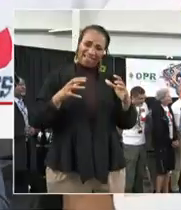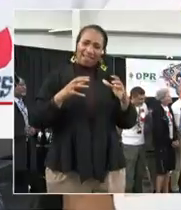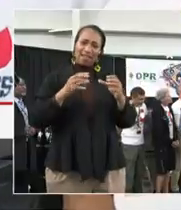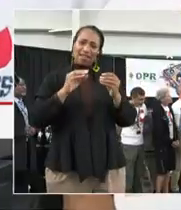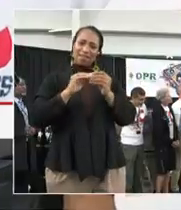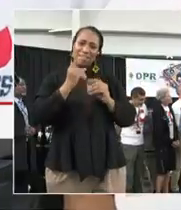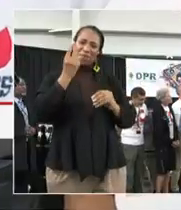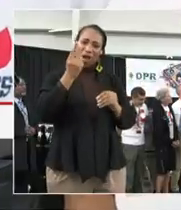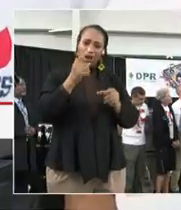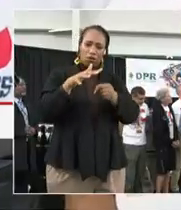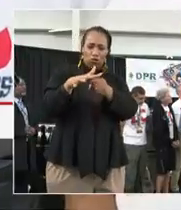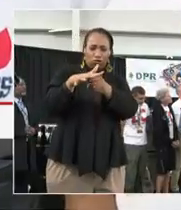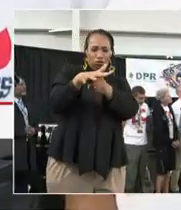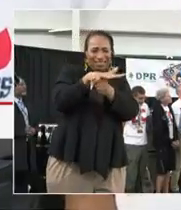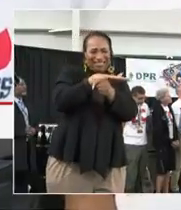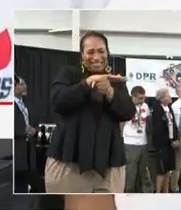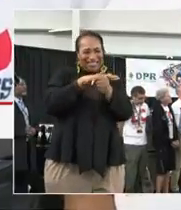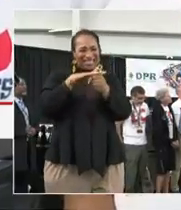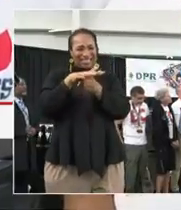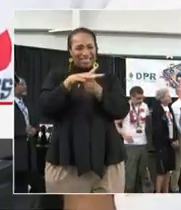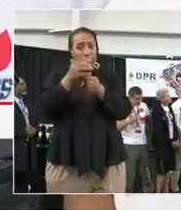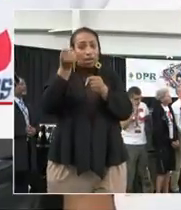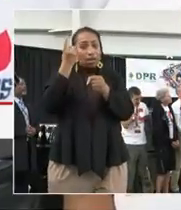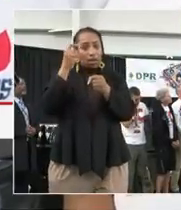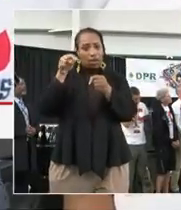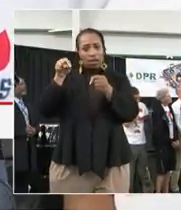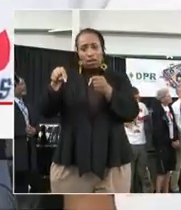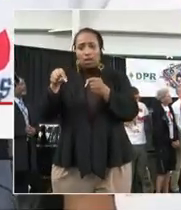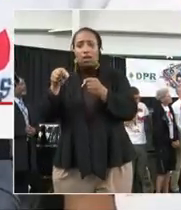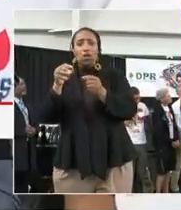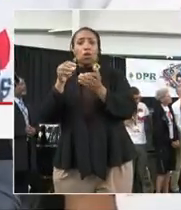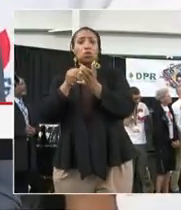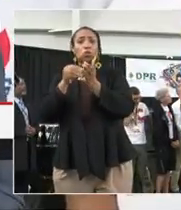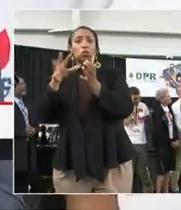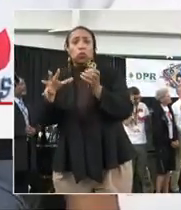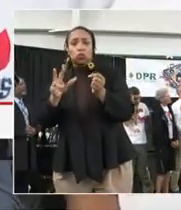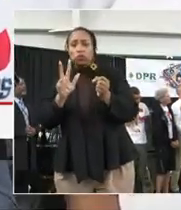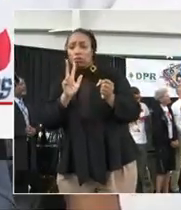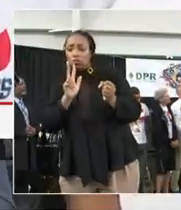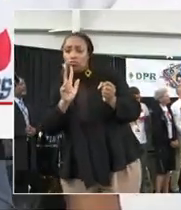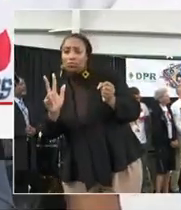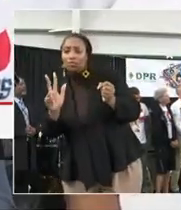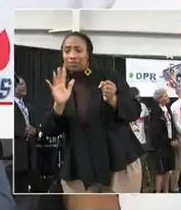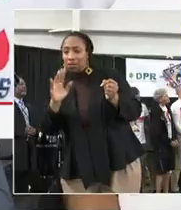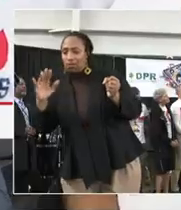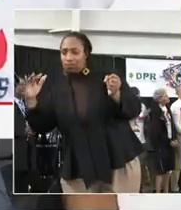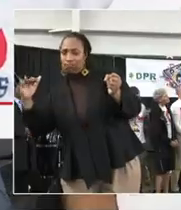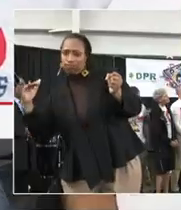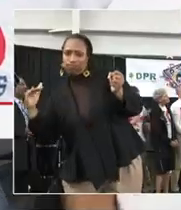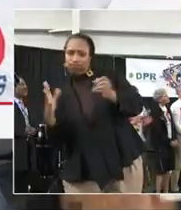3- and 4-year-olds can go to school, a universal free